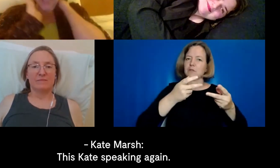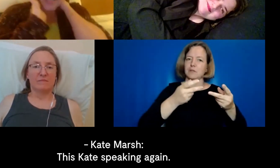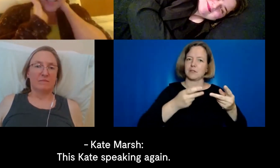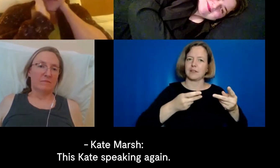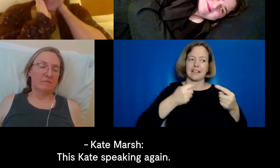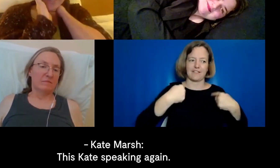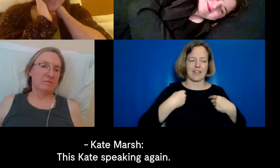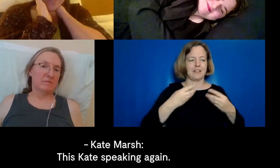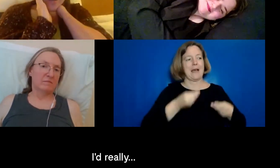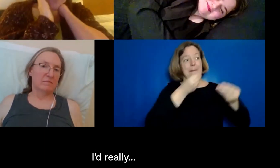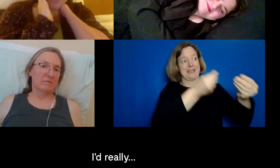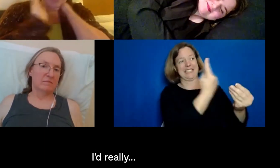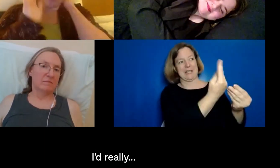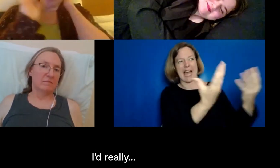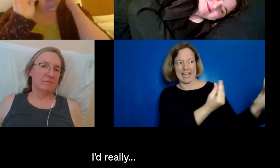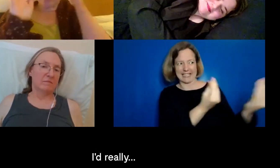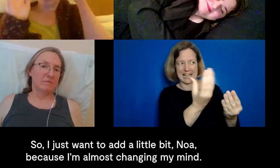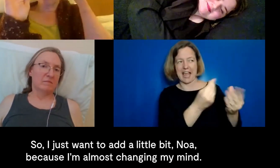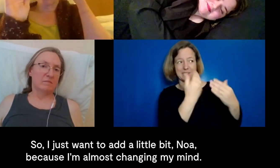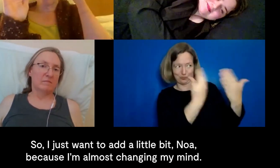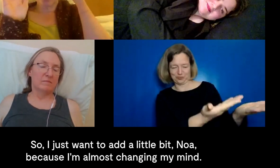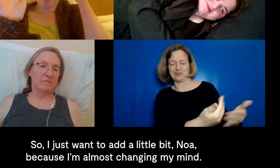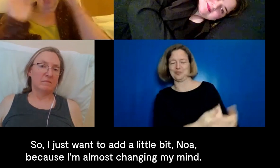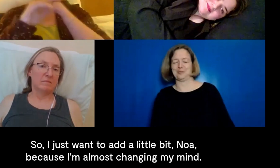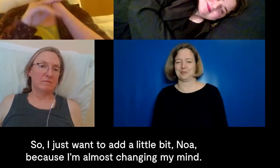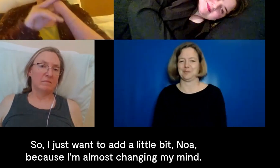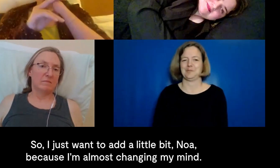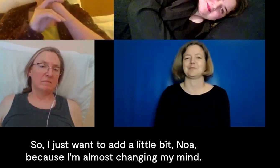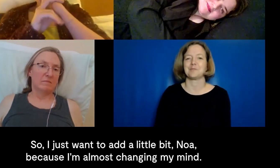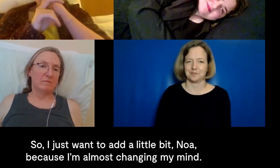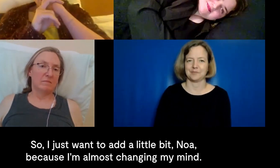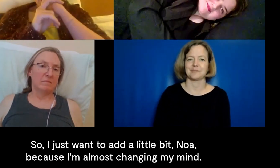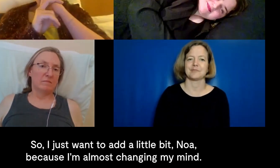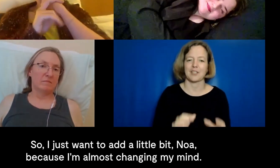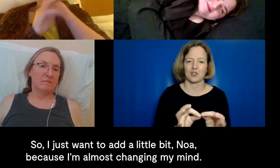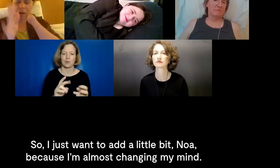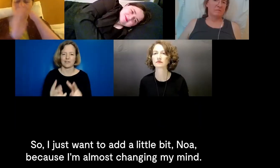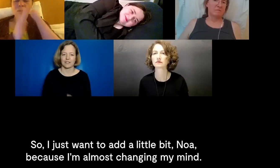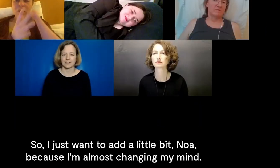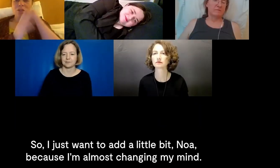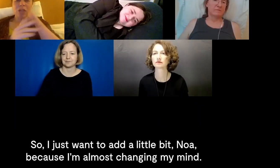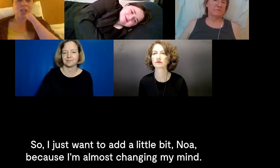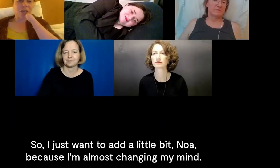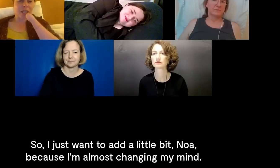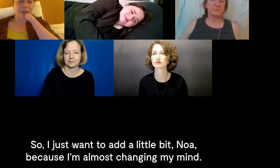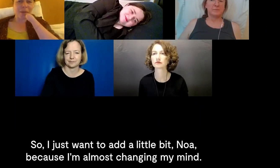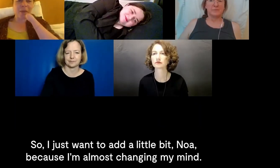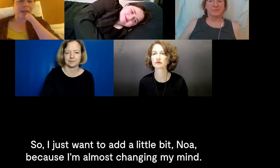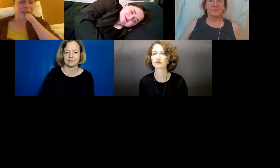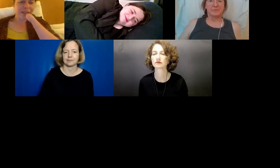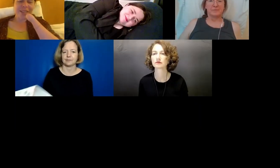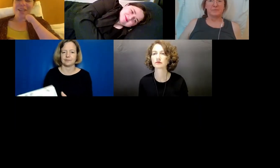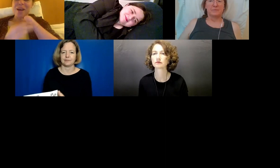This Kate speaking again. I just want to add a little bit, Noah, because I'm almost changing my